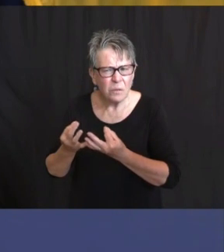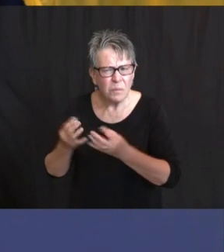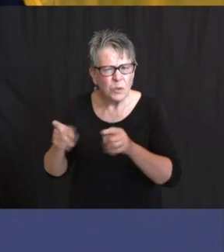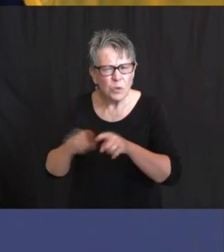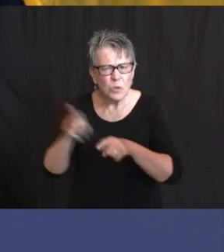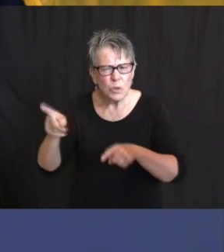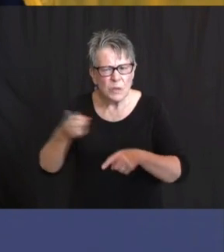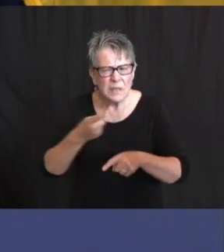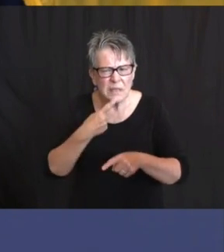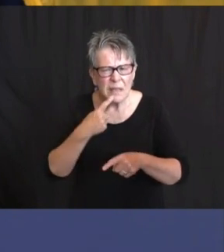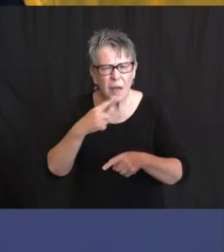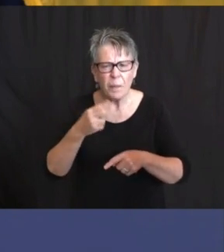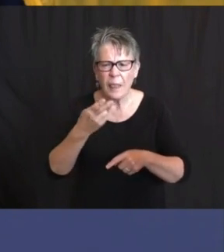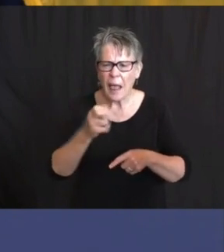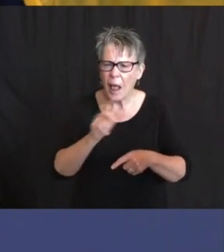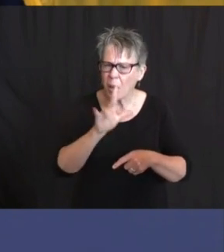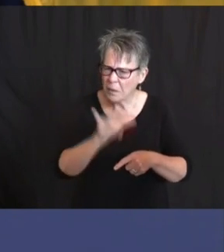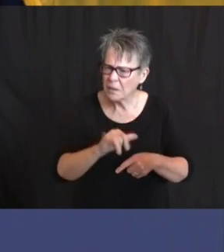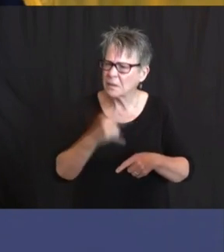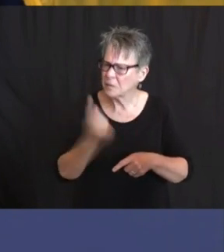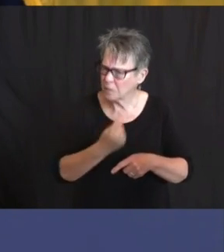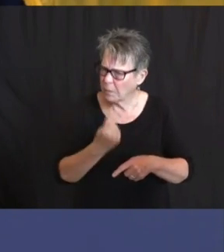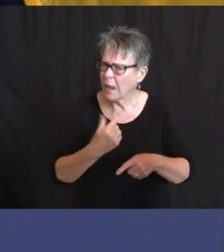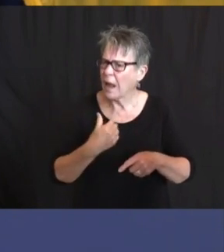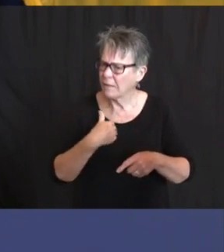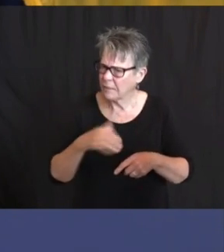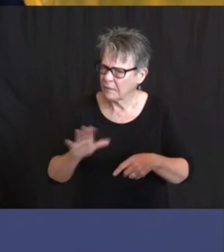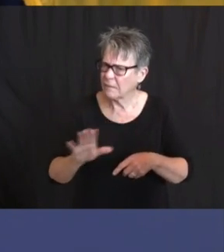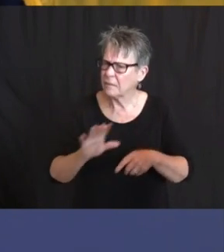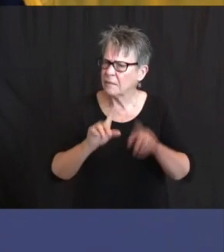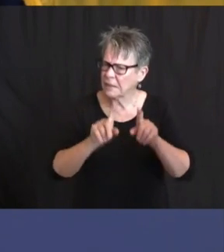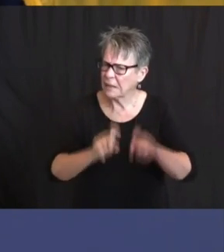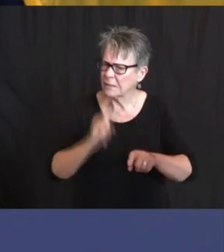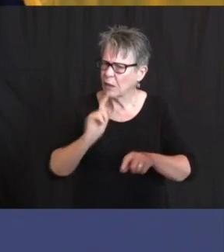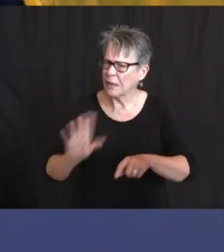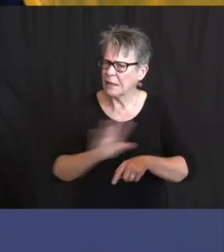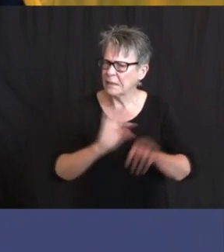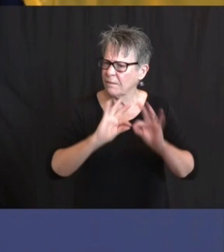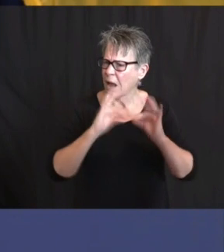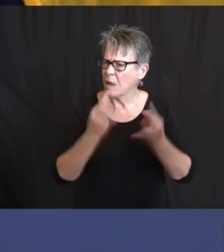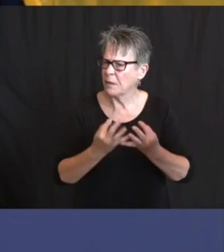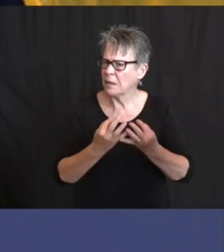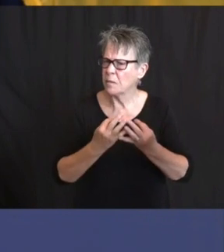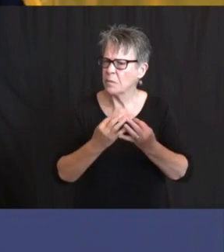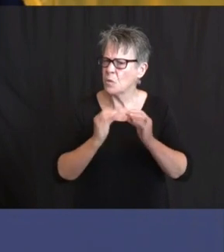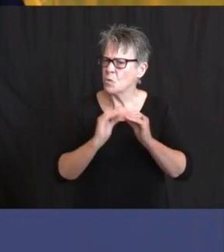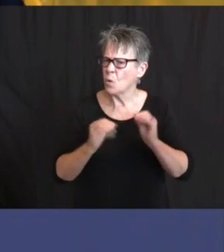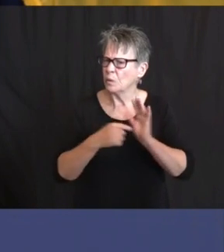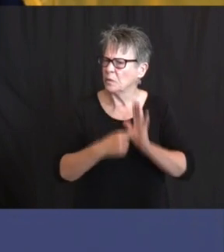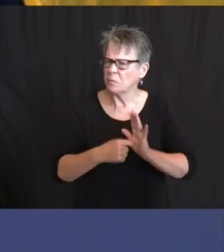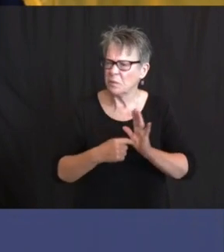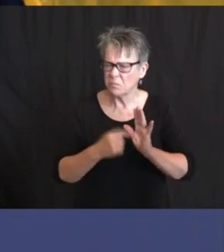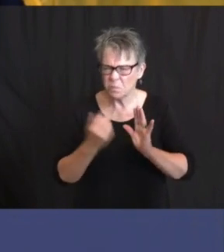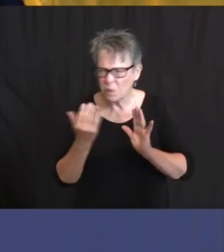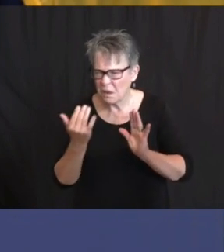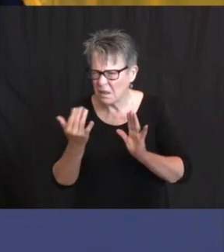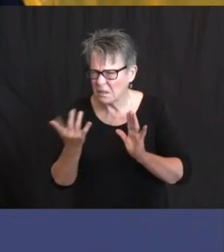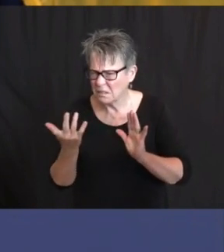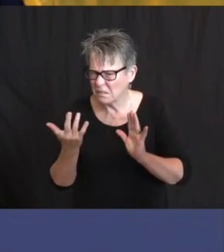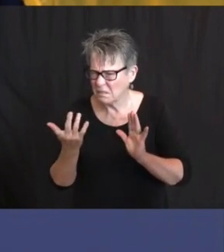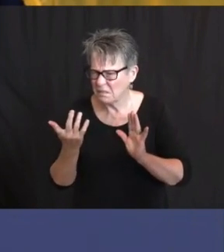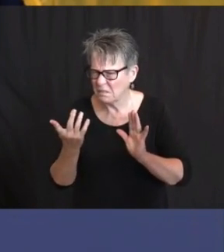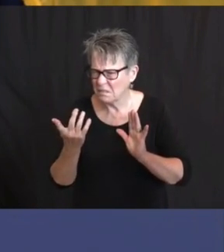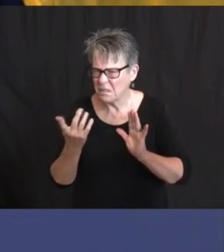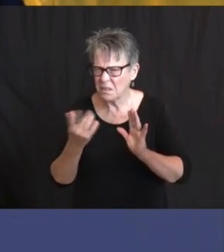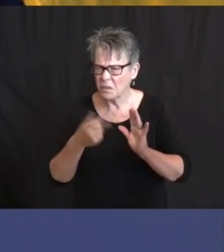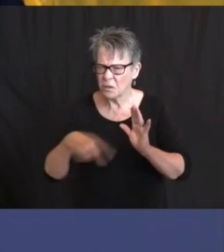comes to coronavirus tests or other topics? And for Colonel Callahan, the actions that you took in regards to